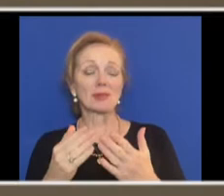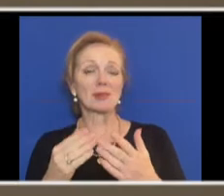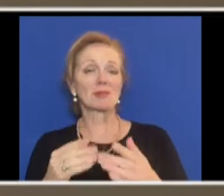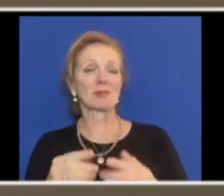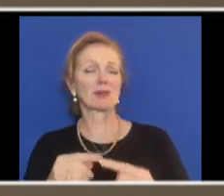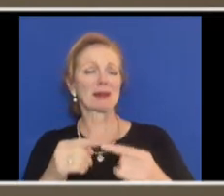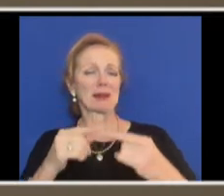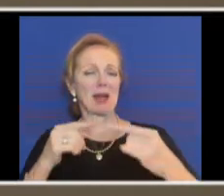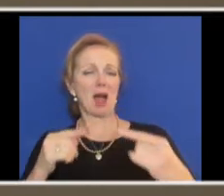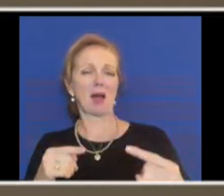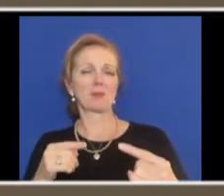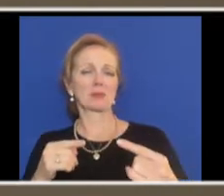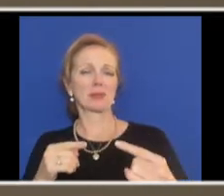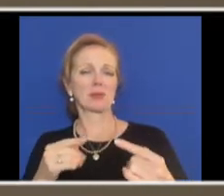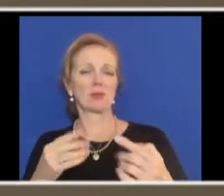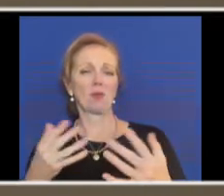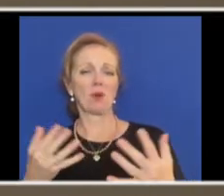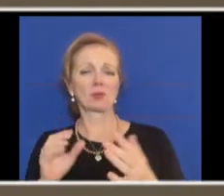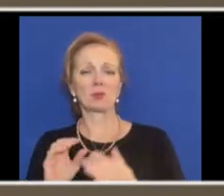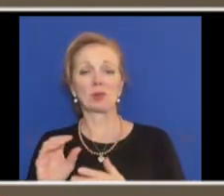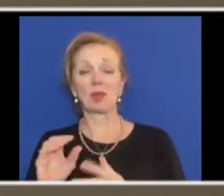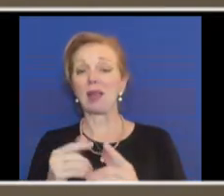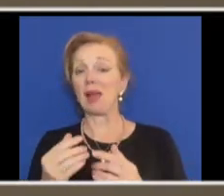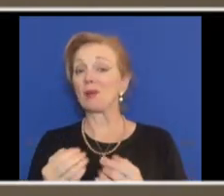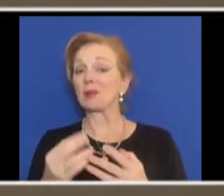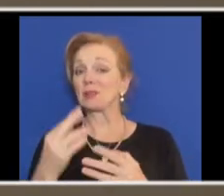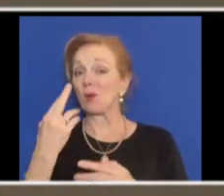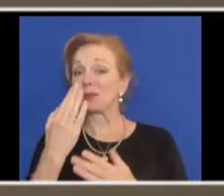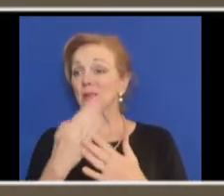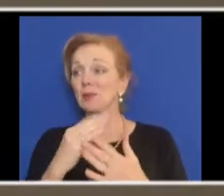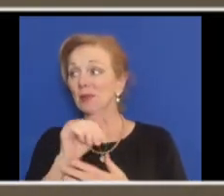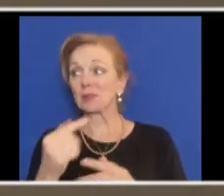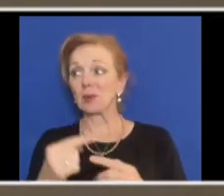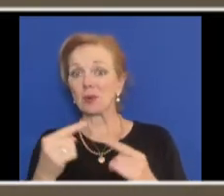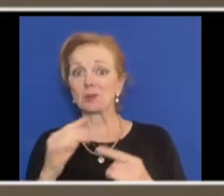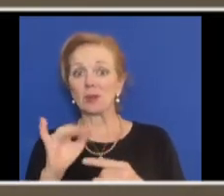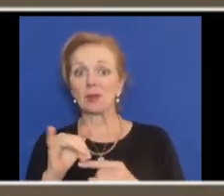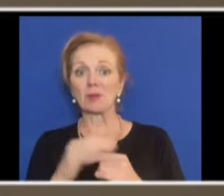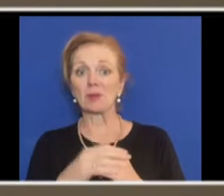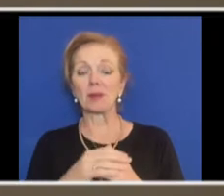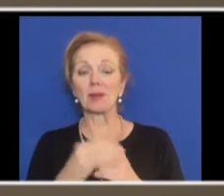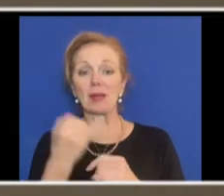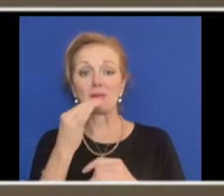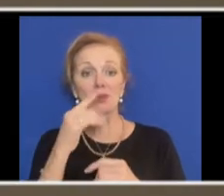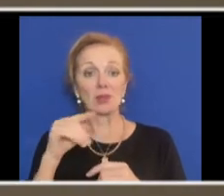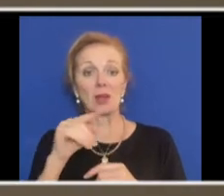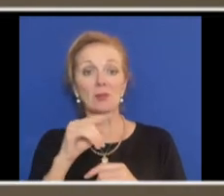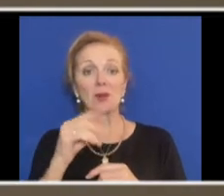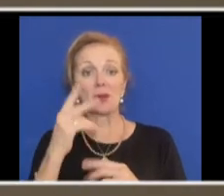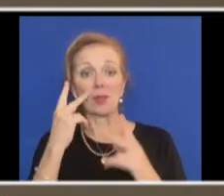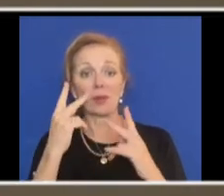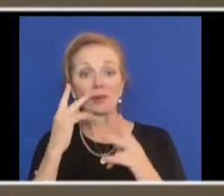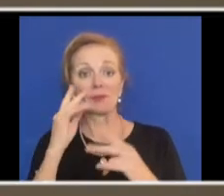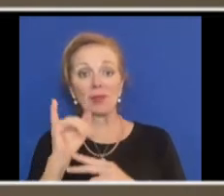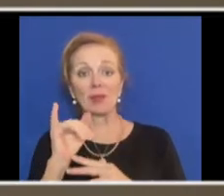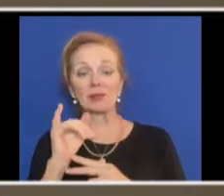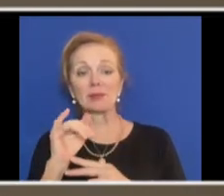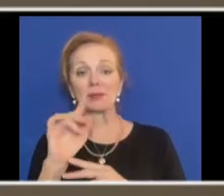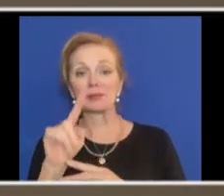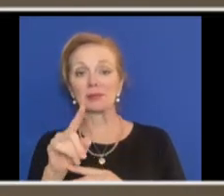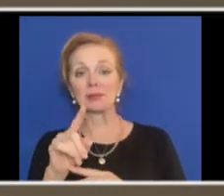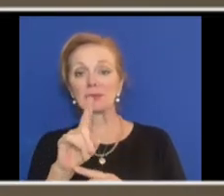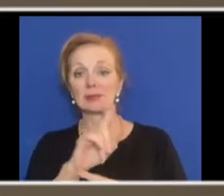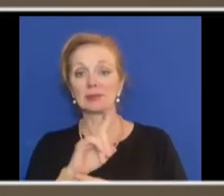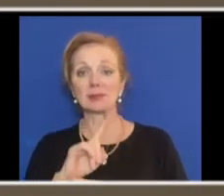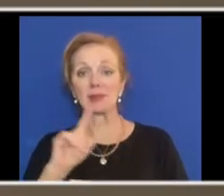there and a reason why a number of us actually opposed it so if you're coming and looking for single-family housing